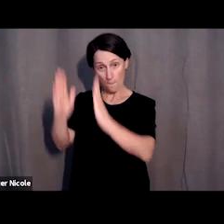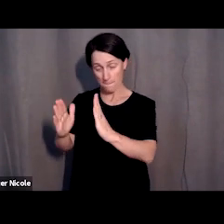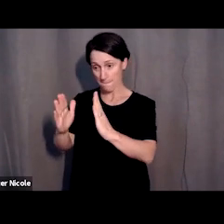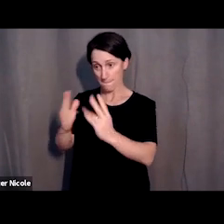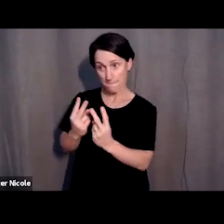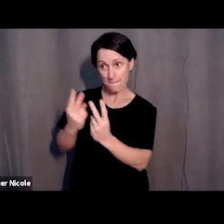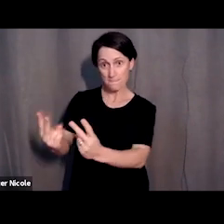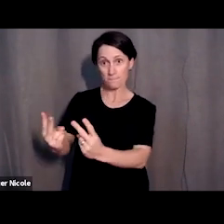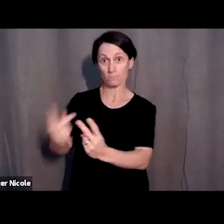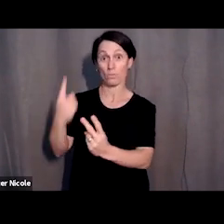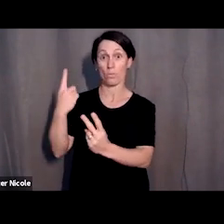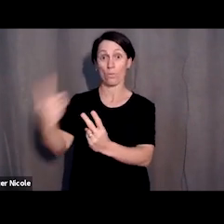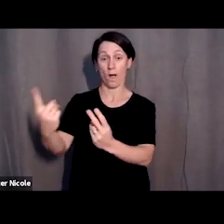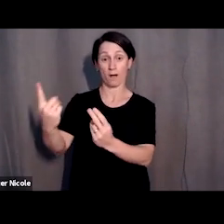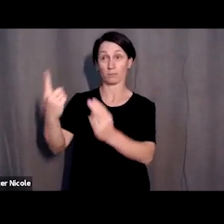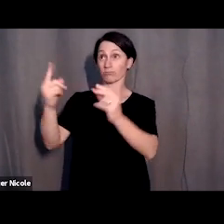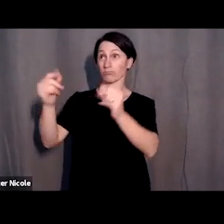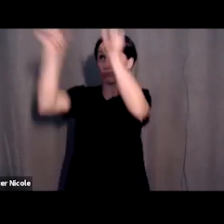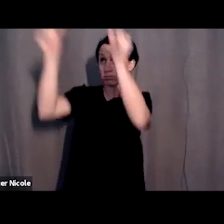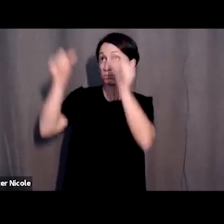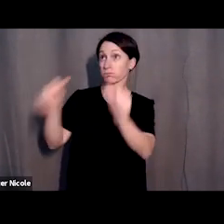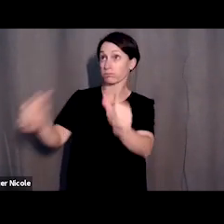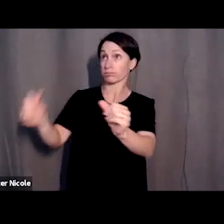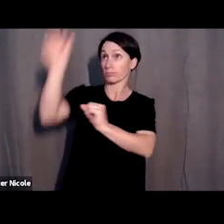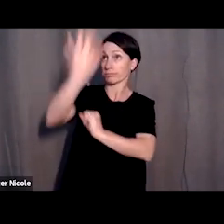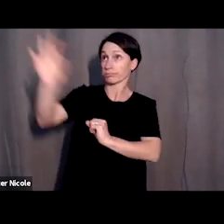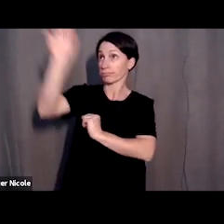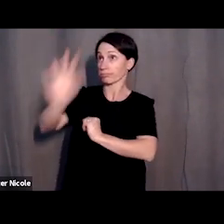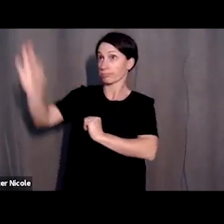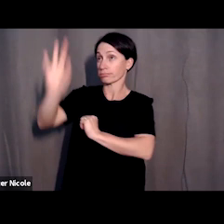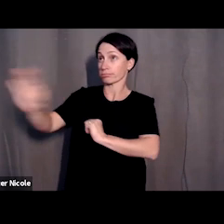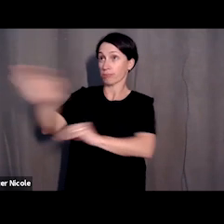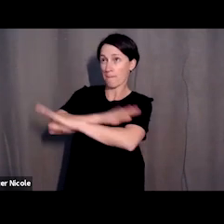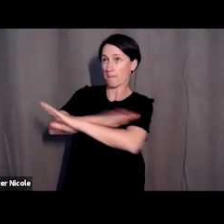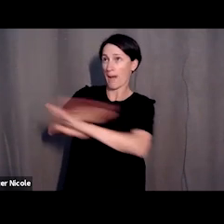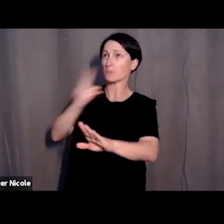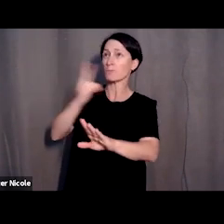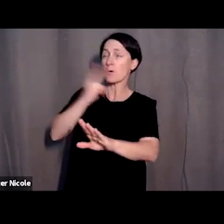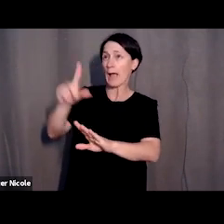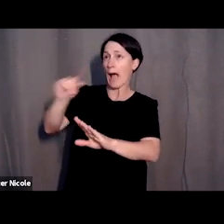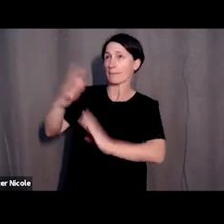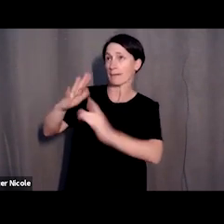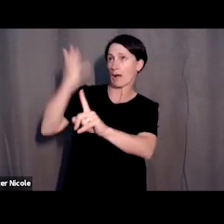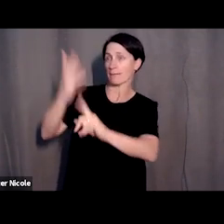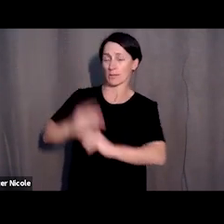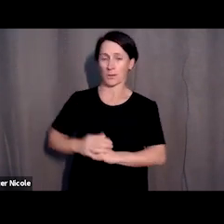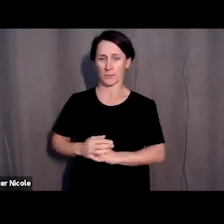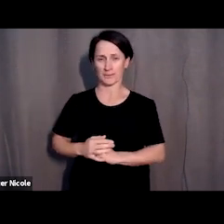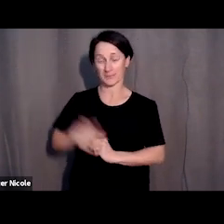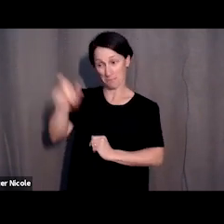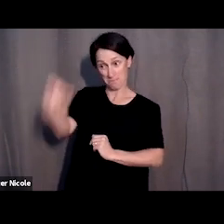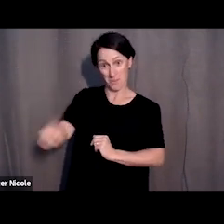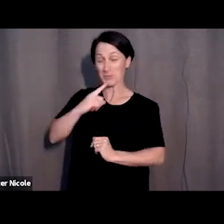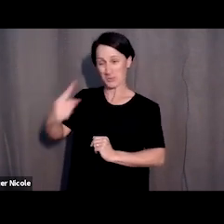big sign was handwritten behind the door that said no smoking after 5 p.m. And the consumer told us that he'd had a